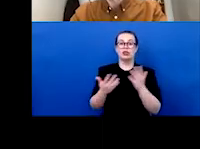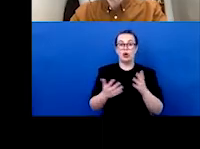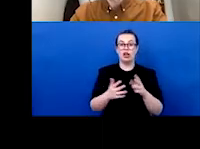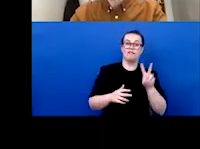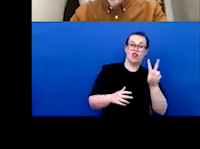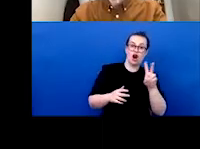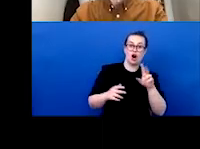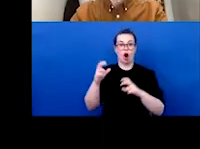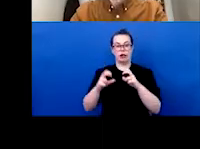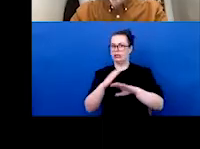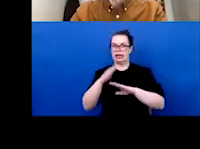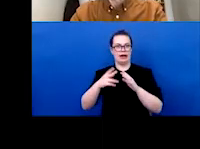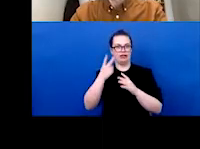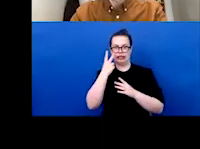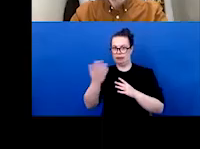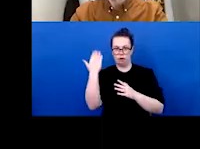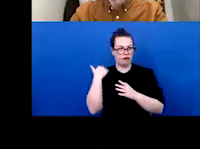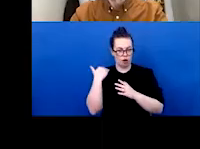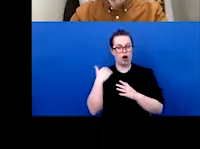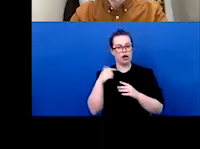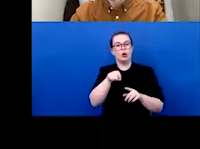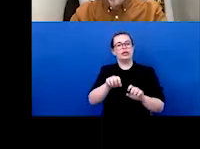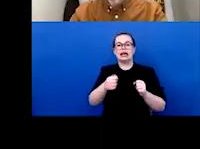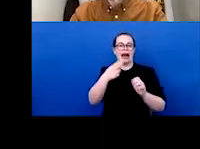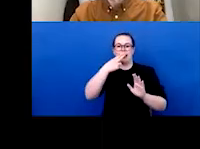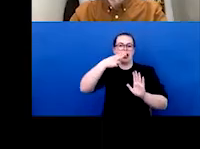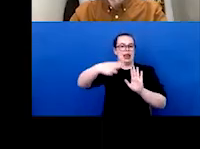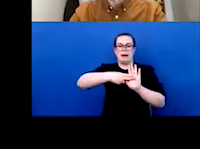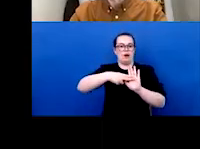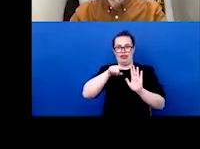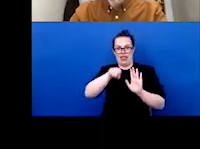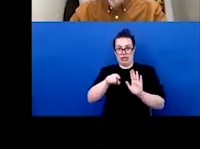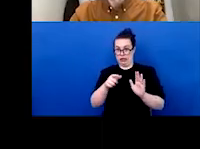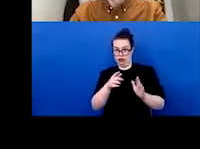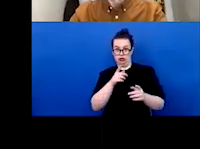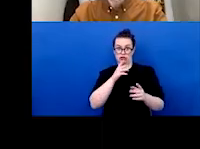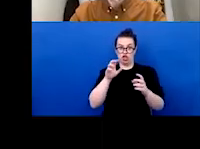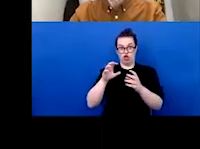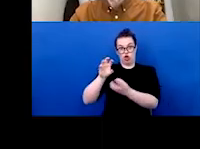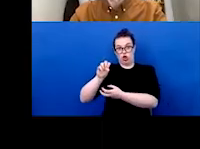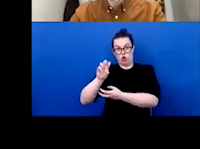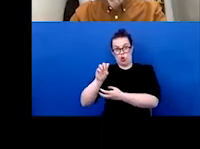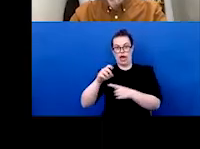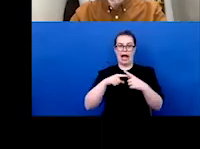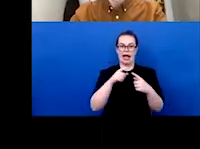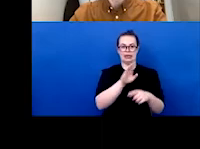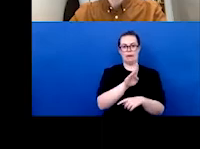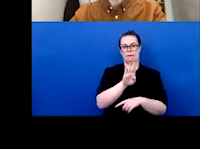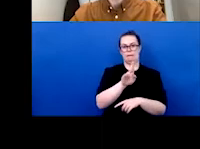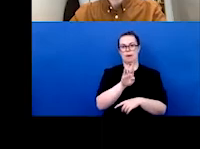seen before. So it cannot label the arc between chewing and meeting in this case, so it's